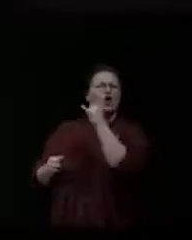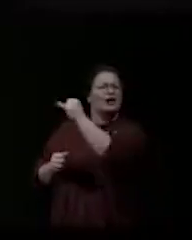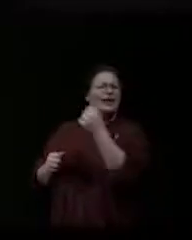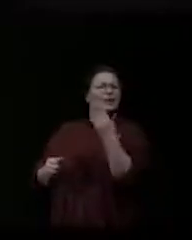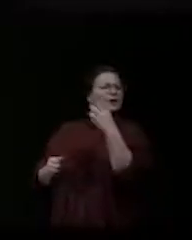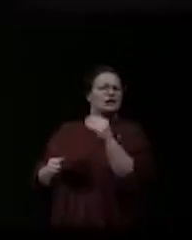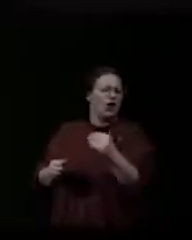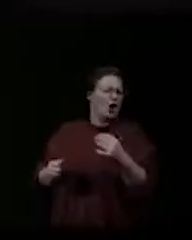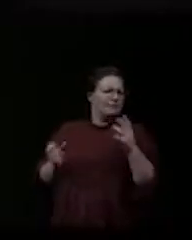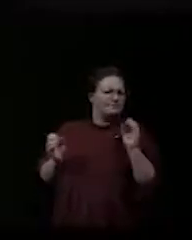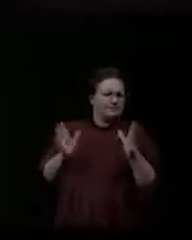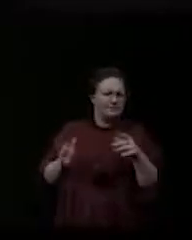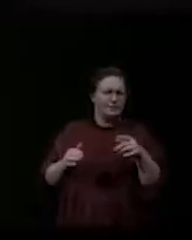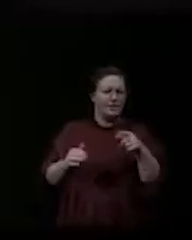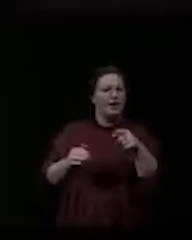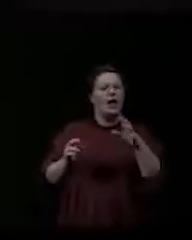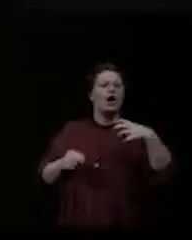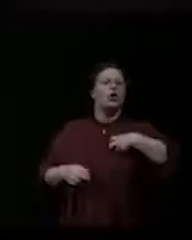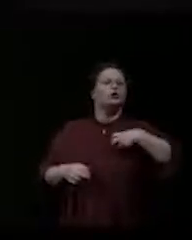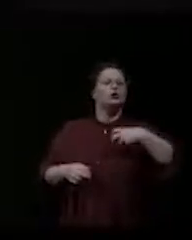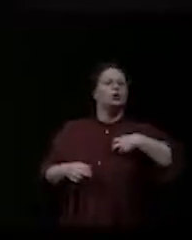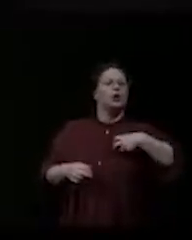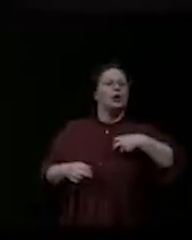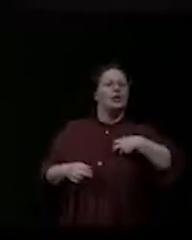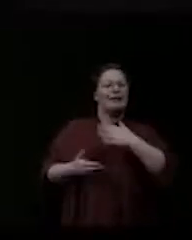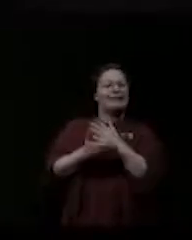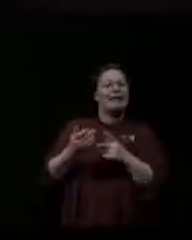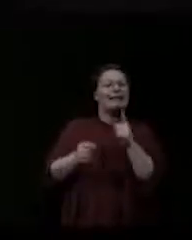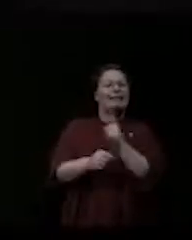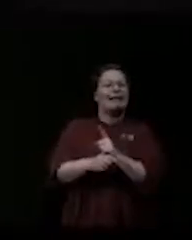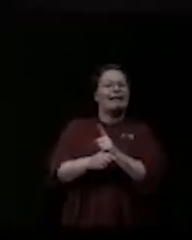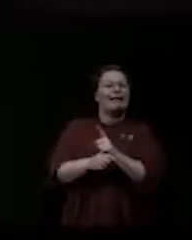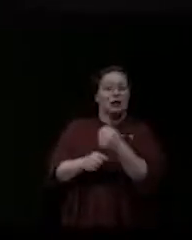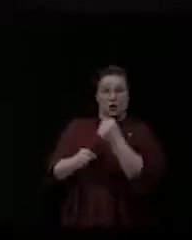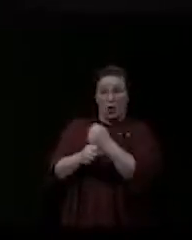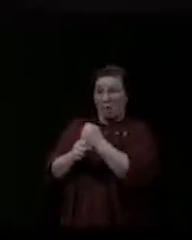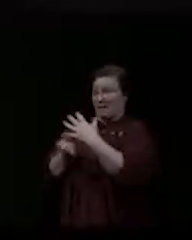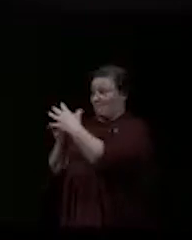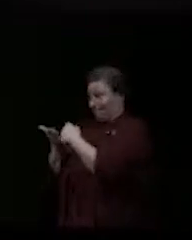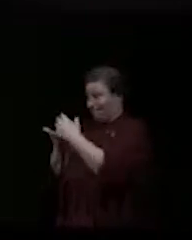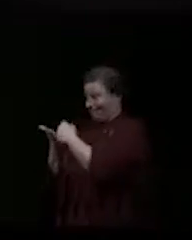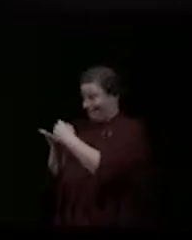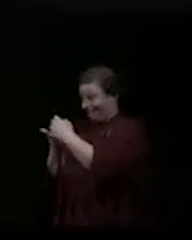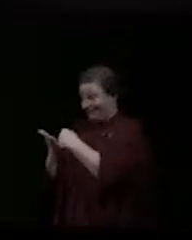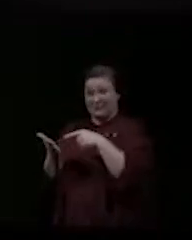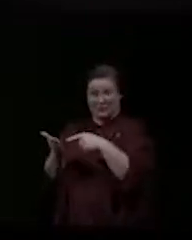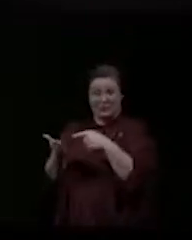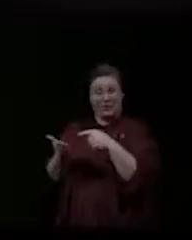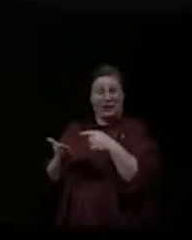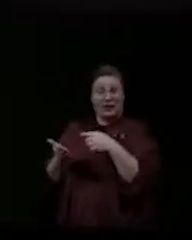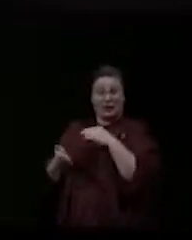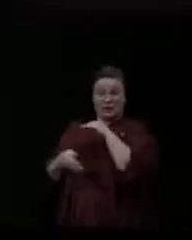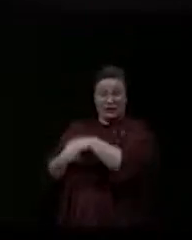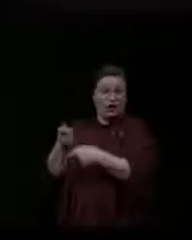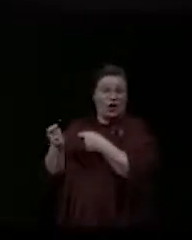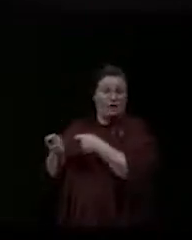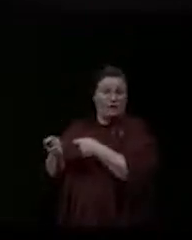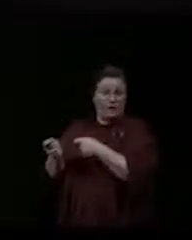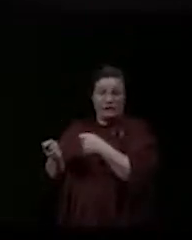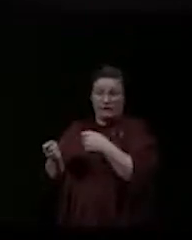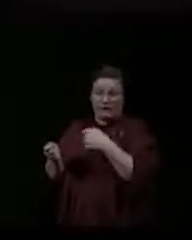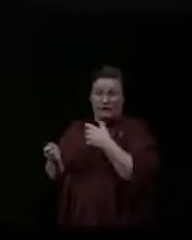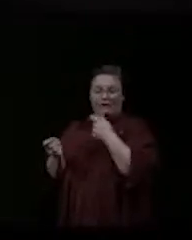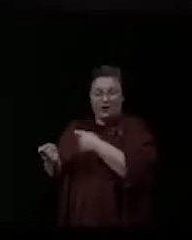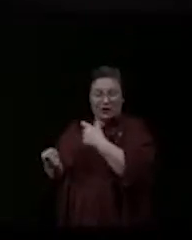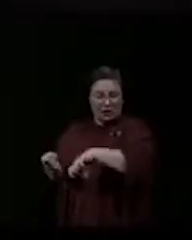America, on a consultancy basis part-time. And that gives her enough money to live on and to